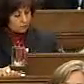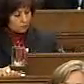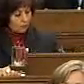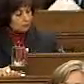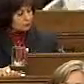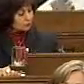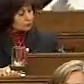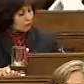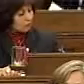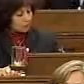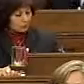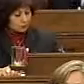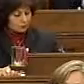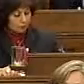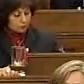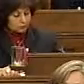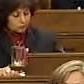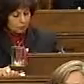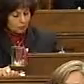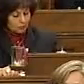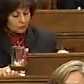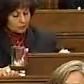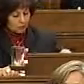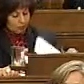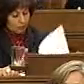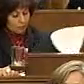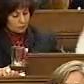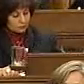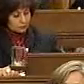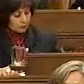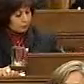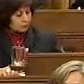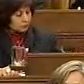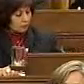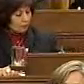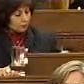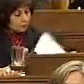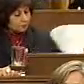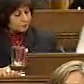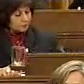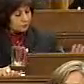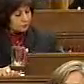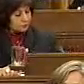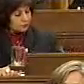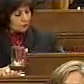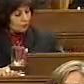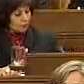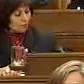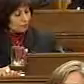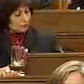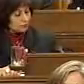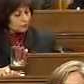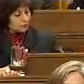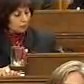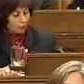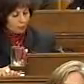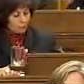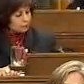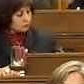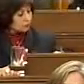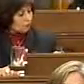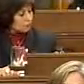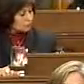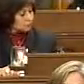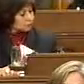business between now and the time when the House will take a recess at the time of Remembrance